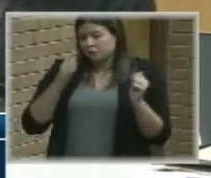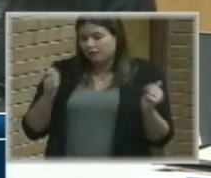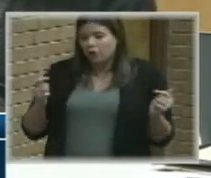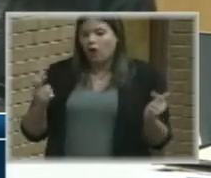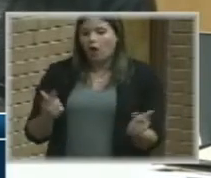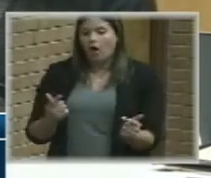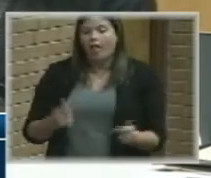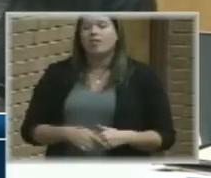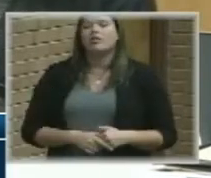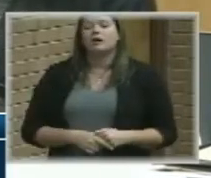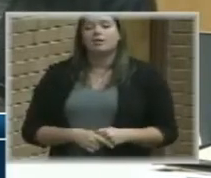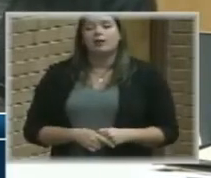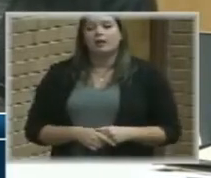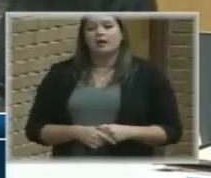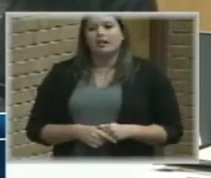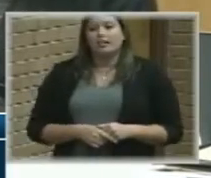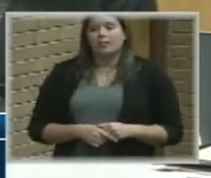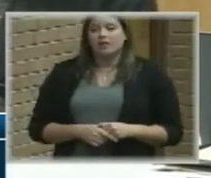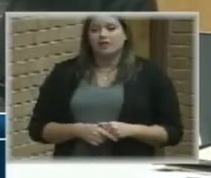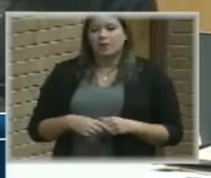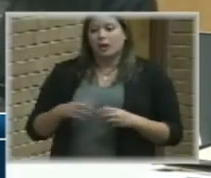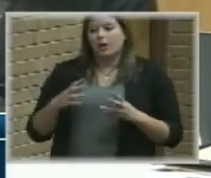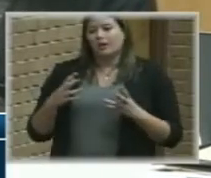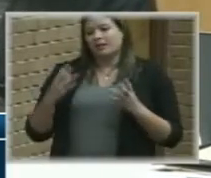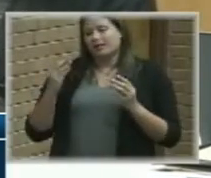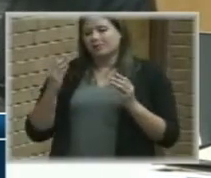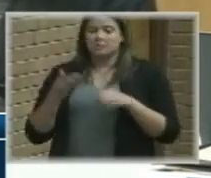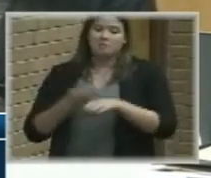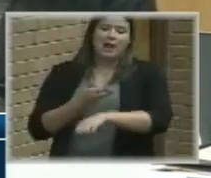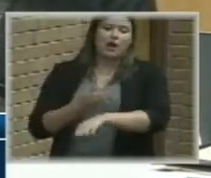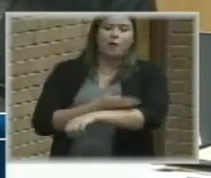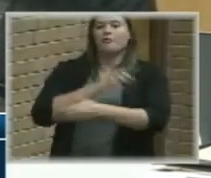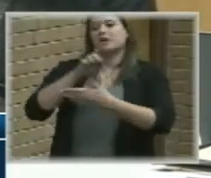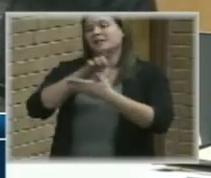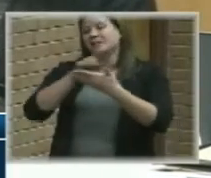Complete Streets Makeover Design Contest